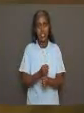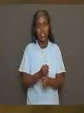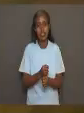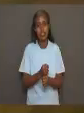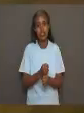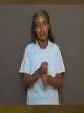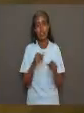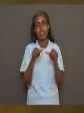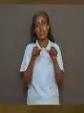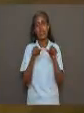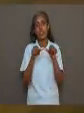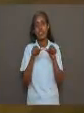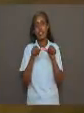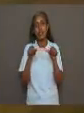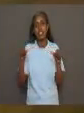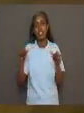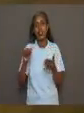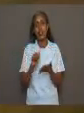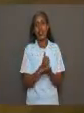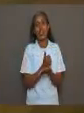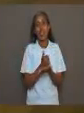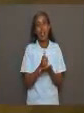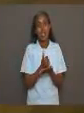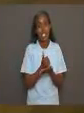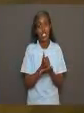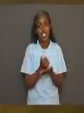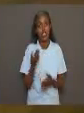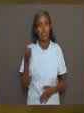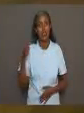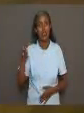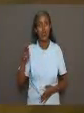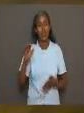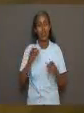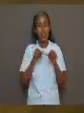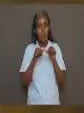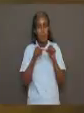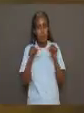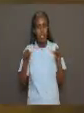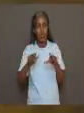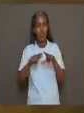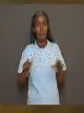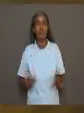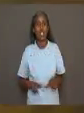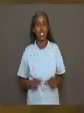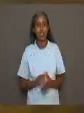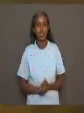the measure of average or measure of location.